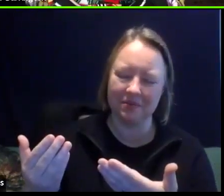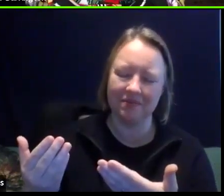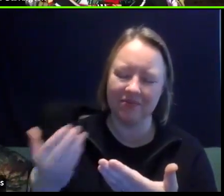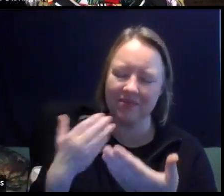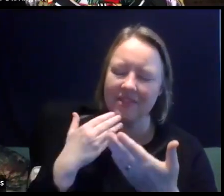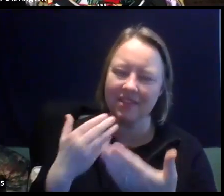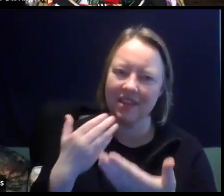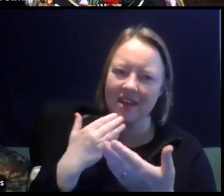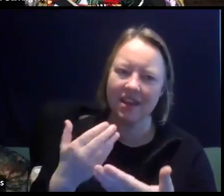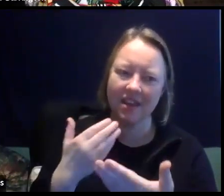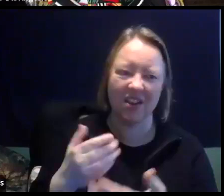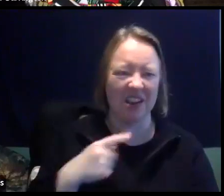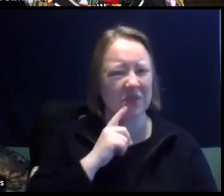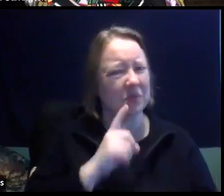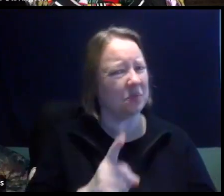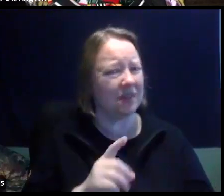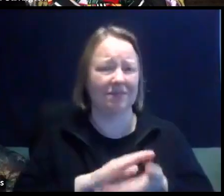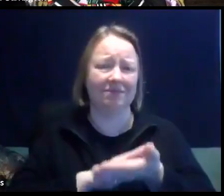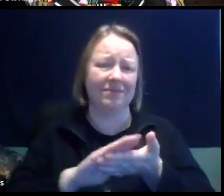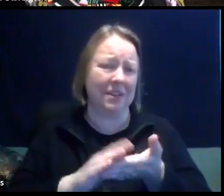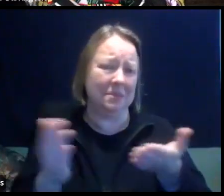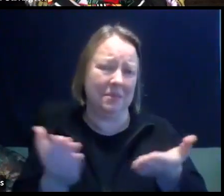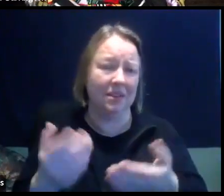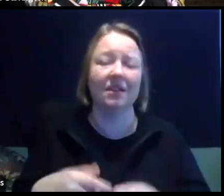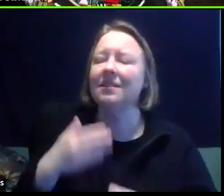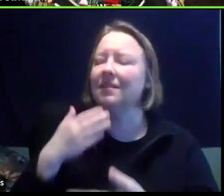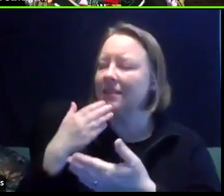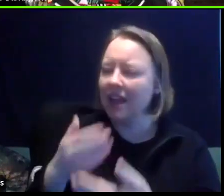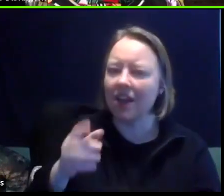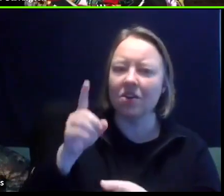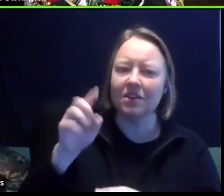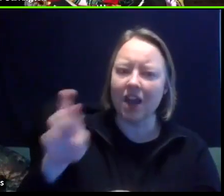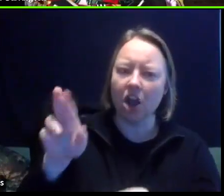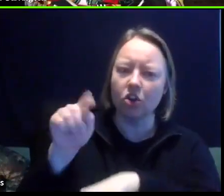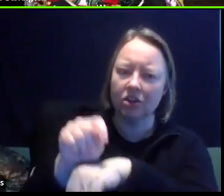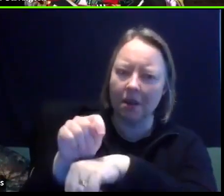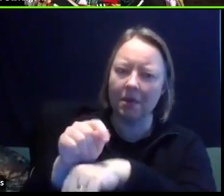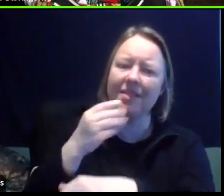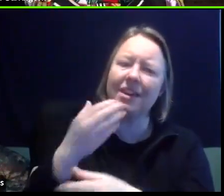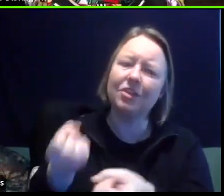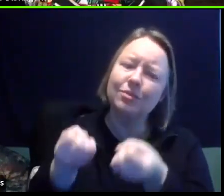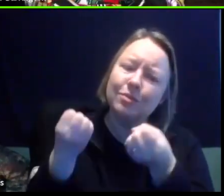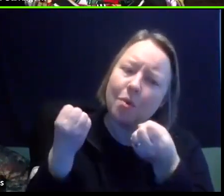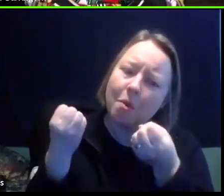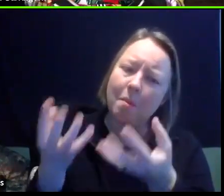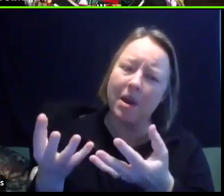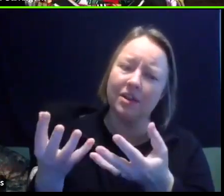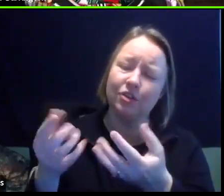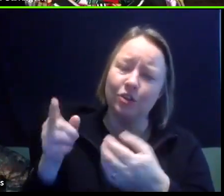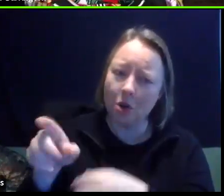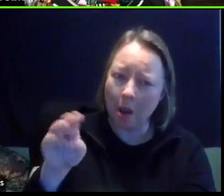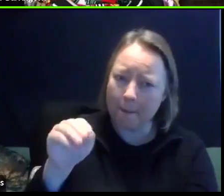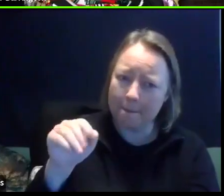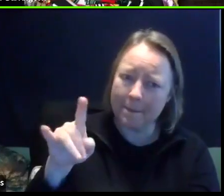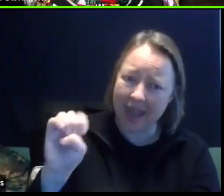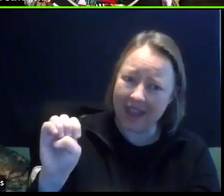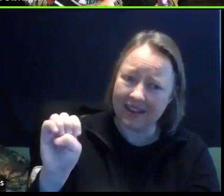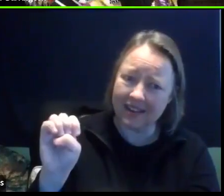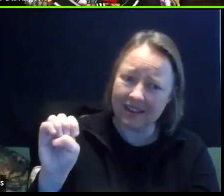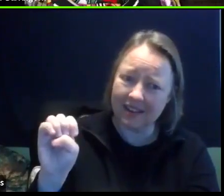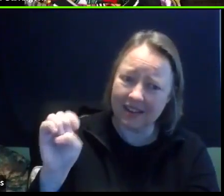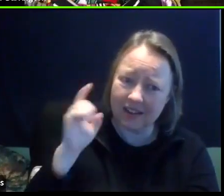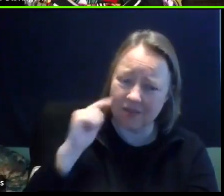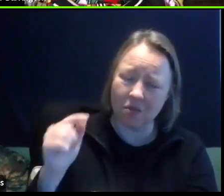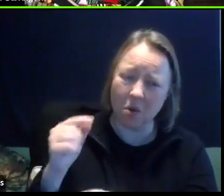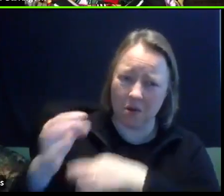Thank you. It's a privilege to be with you. Thank you to Dr. Temple. Thank you so much to you, Maddie, for filling